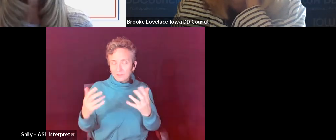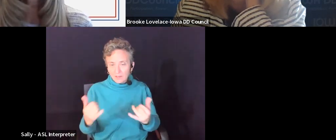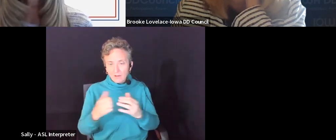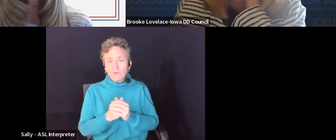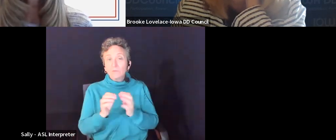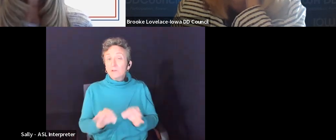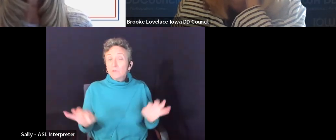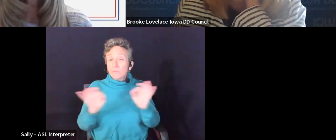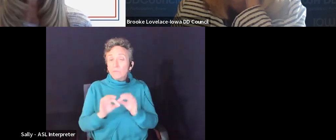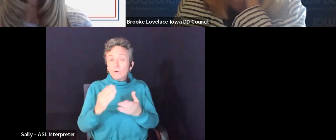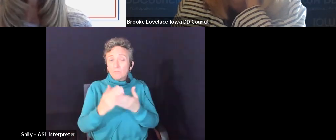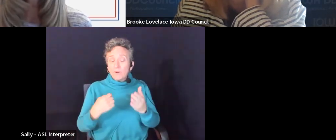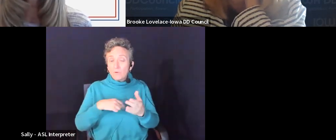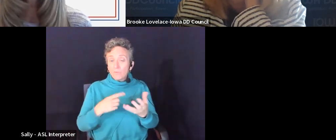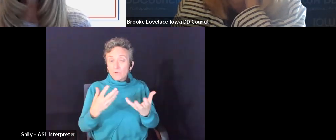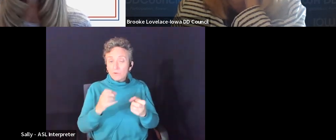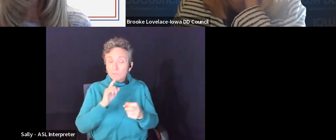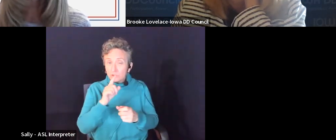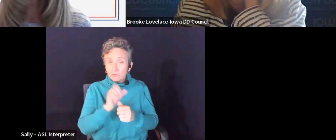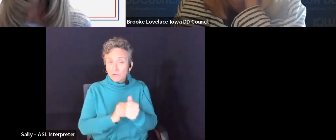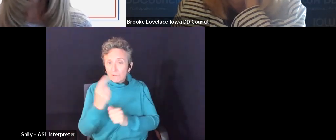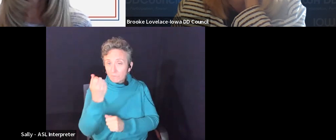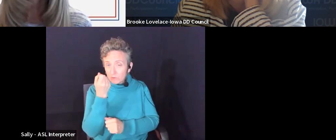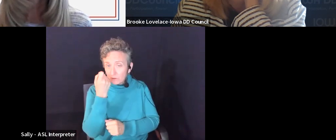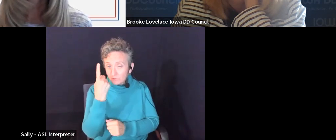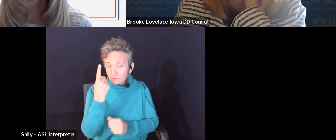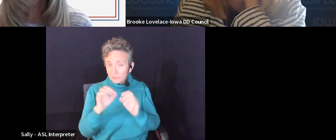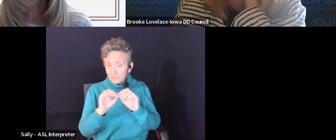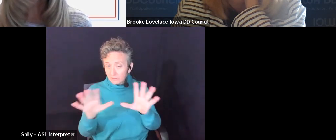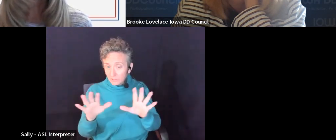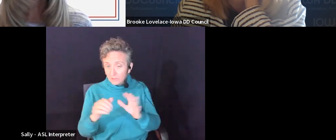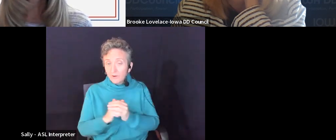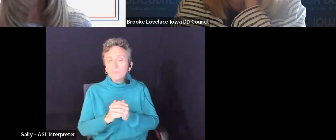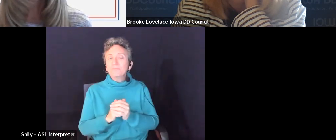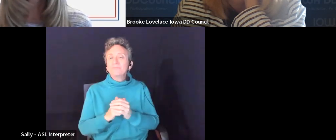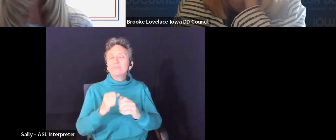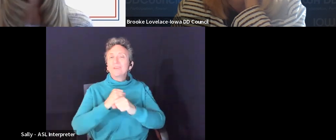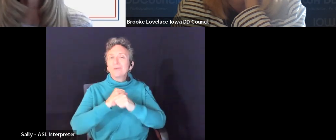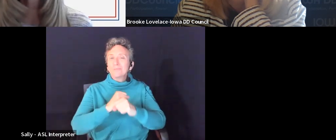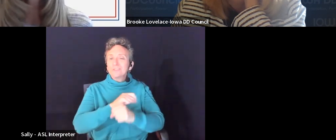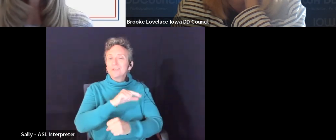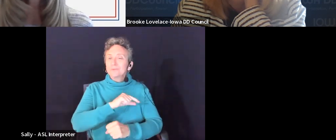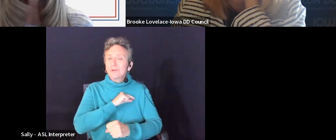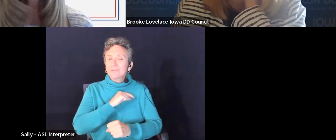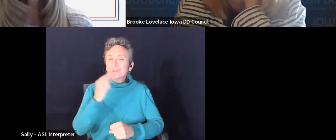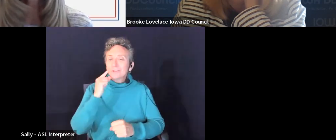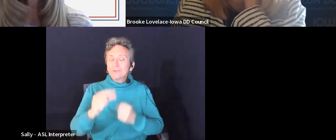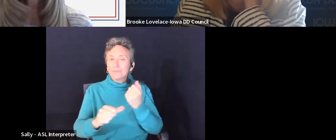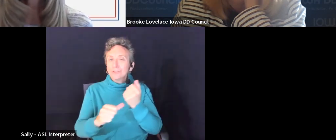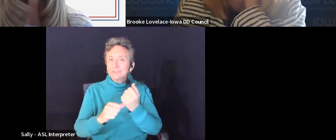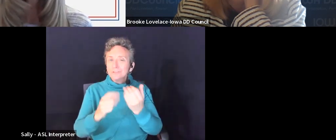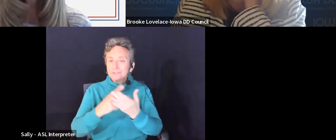we really believe and we want to make sure people know and understand is that it also protects the eligibility for